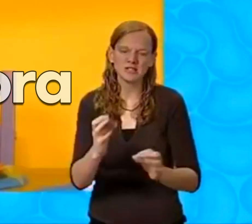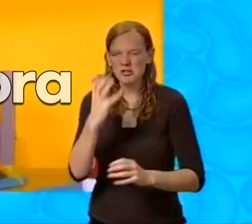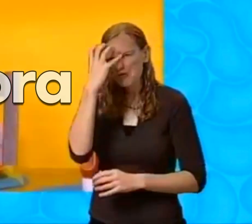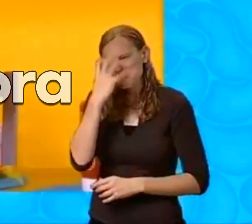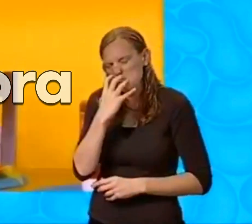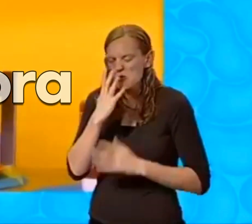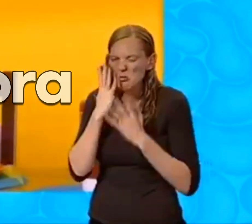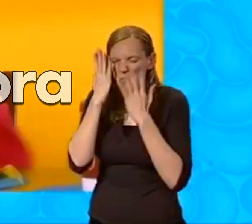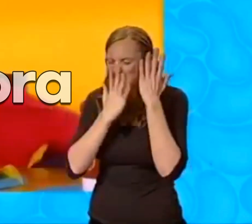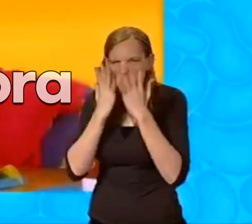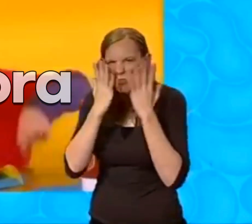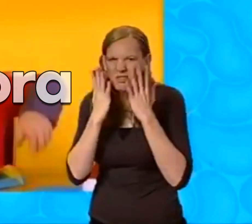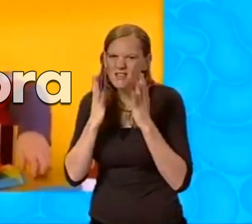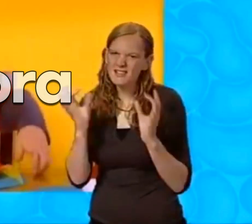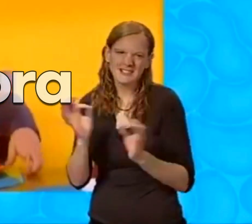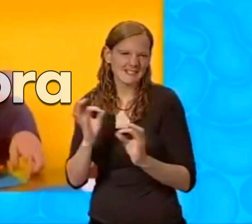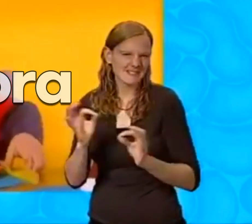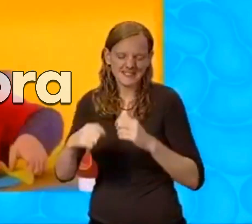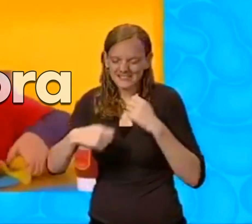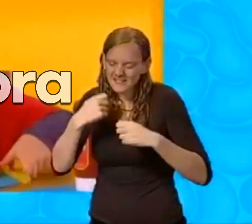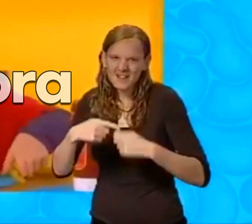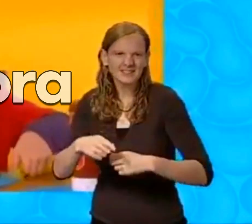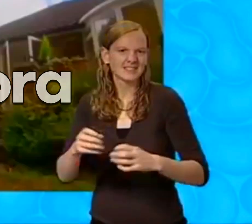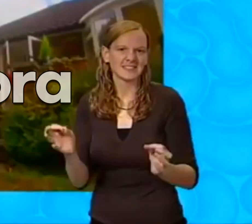Or the grubby face at mealtimes.